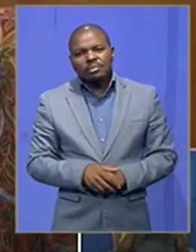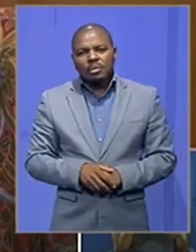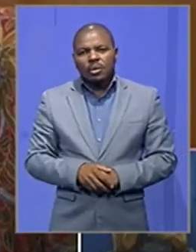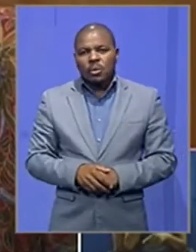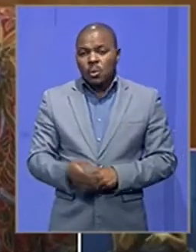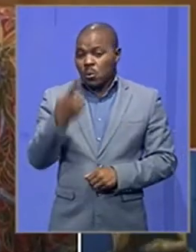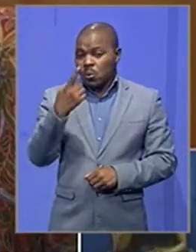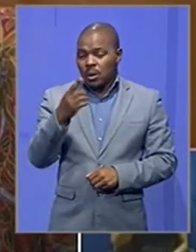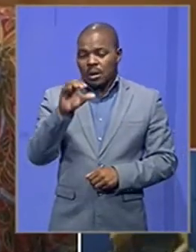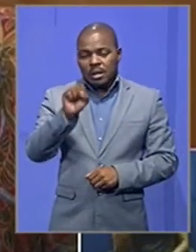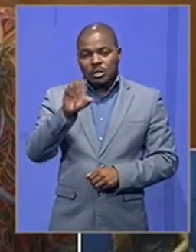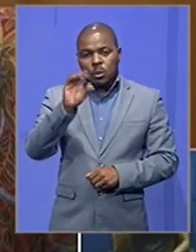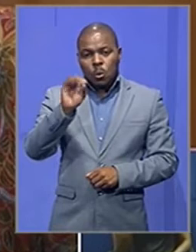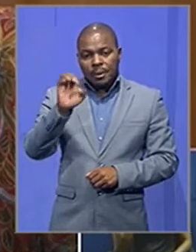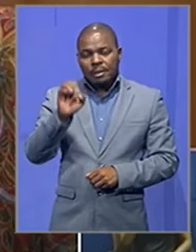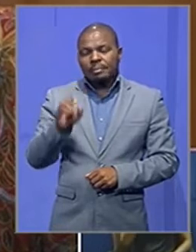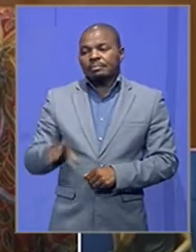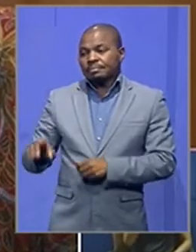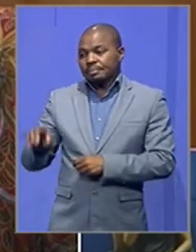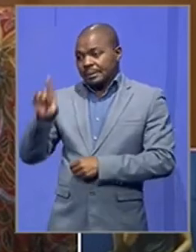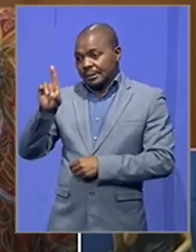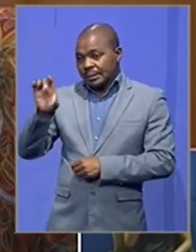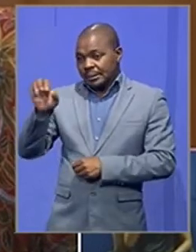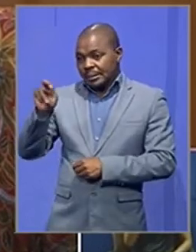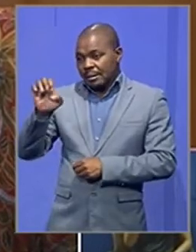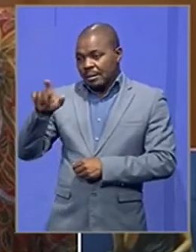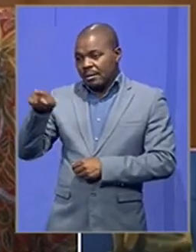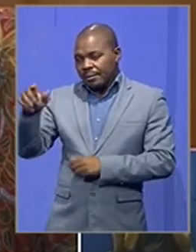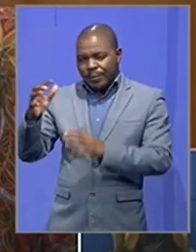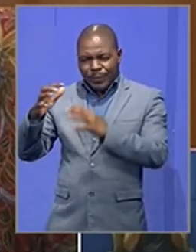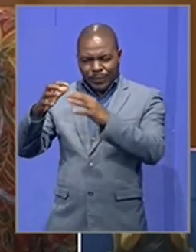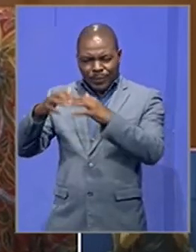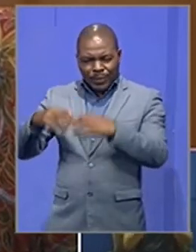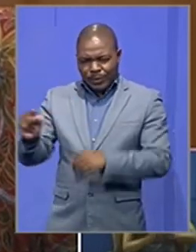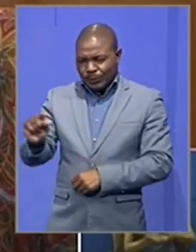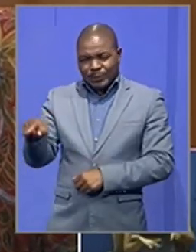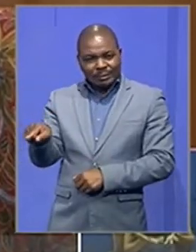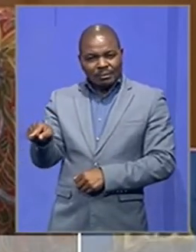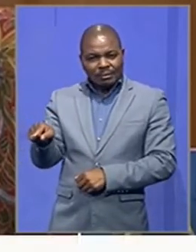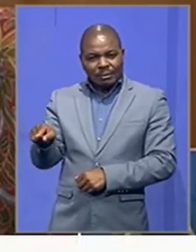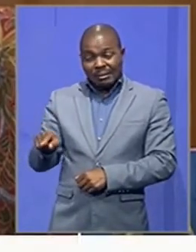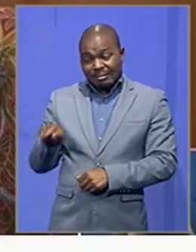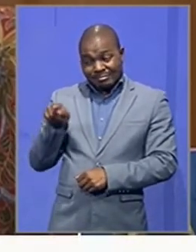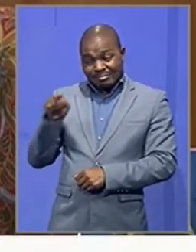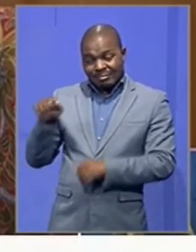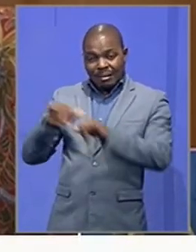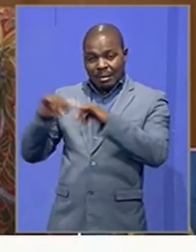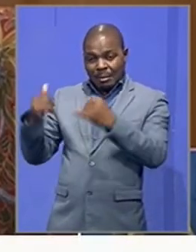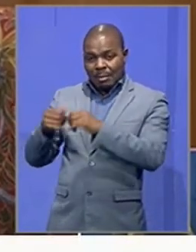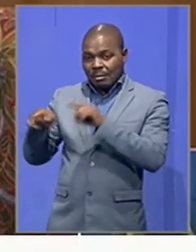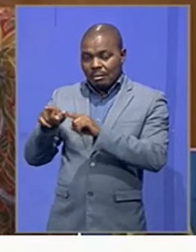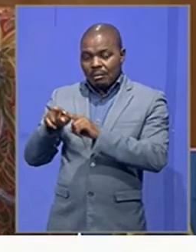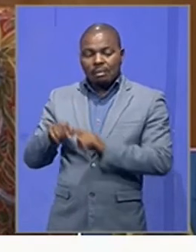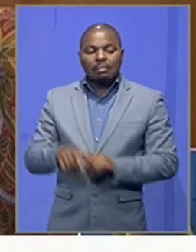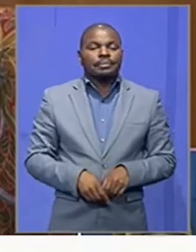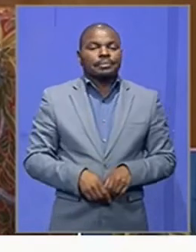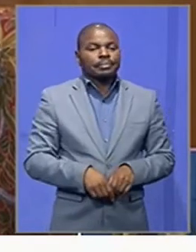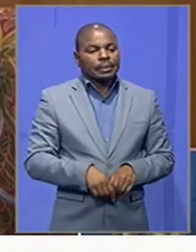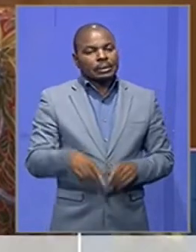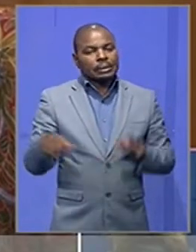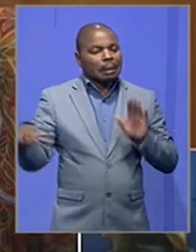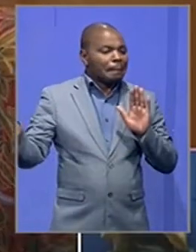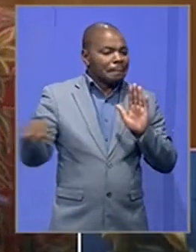SOEs, DNL, for example, is on the brink of collapse. And that SOE impacts negatively, its